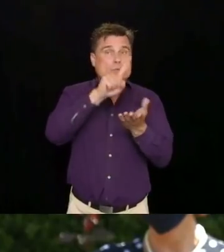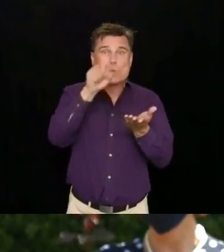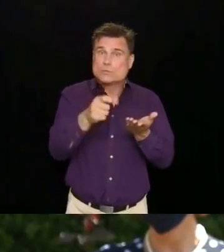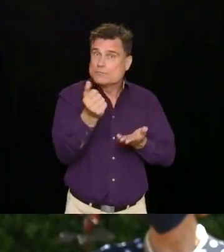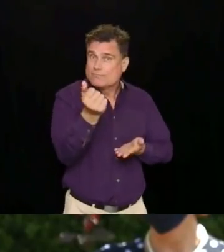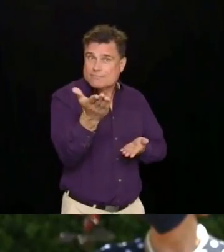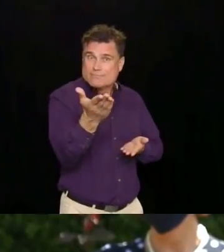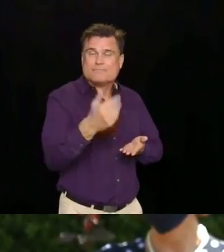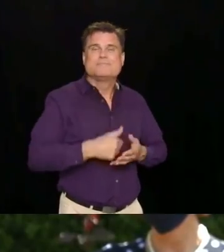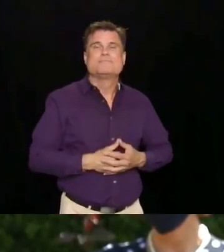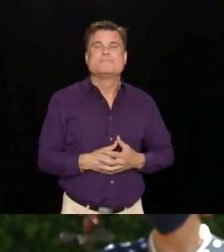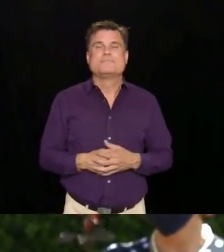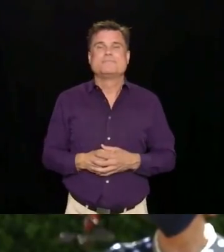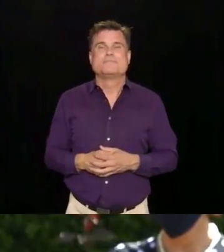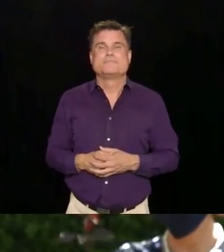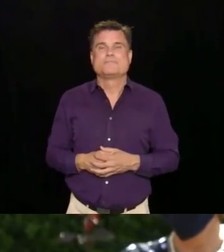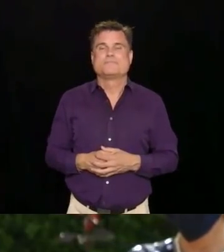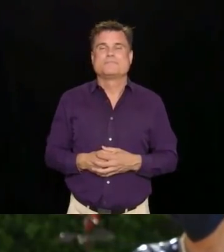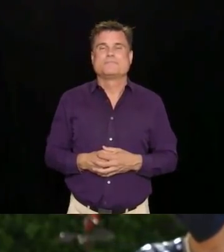is from Keith Baldry, Global News.